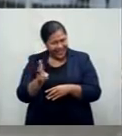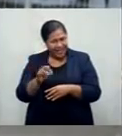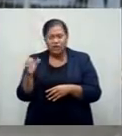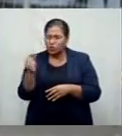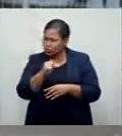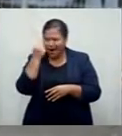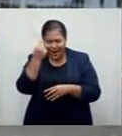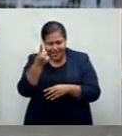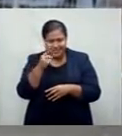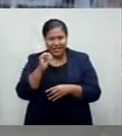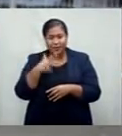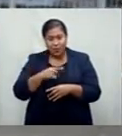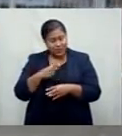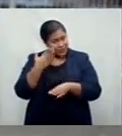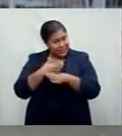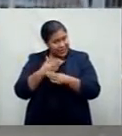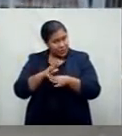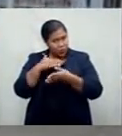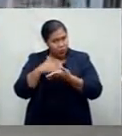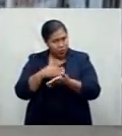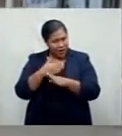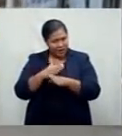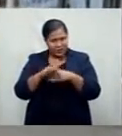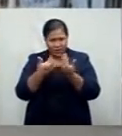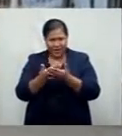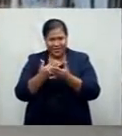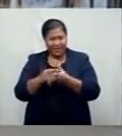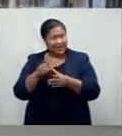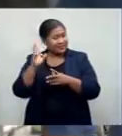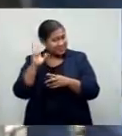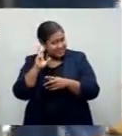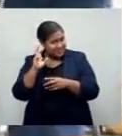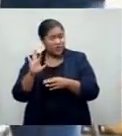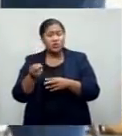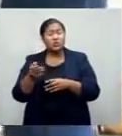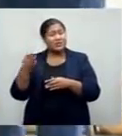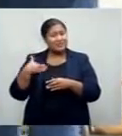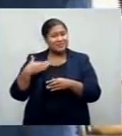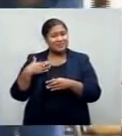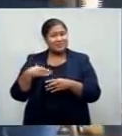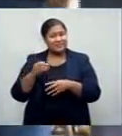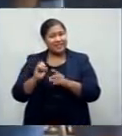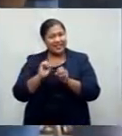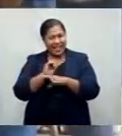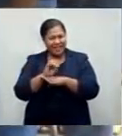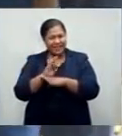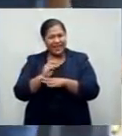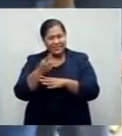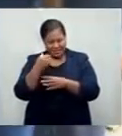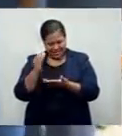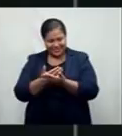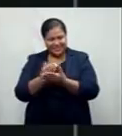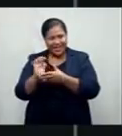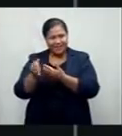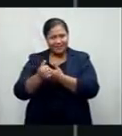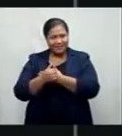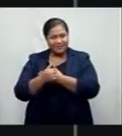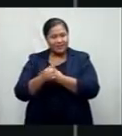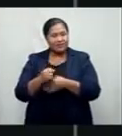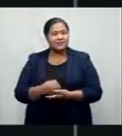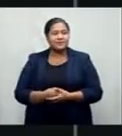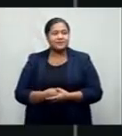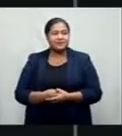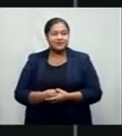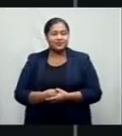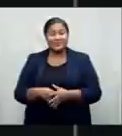understand that cooperation in adhering to the health measures is key to saving lives and moving forward.